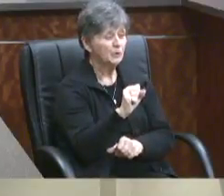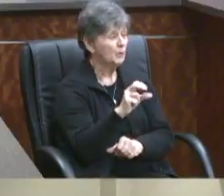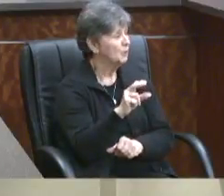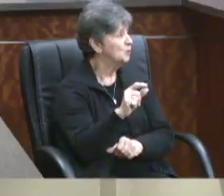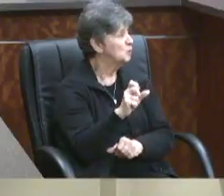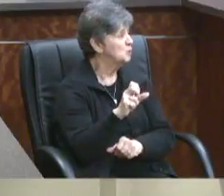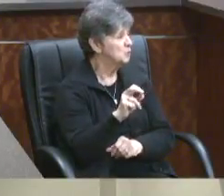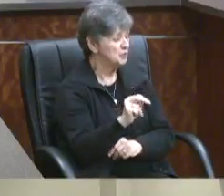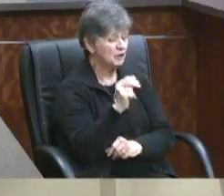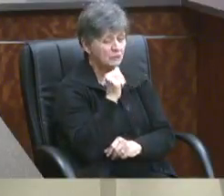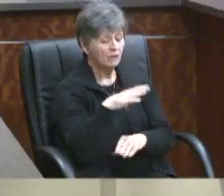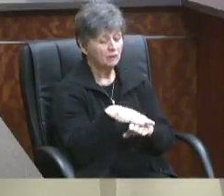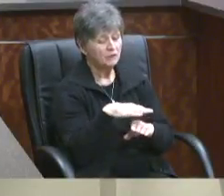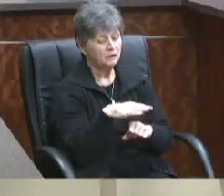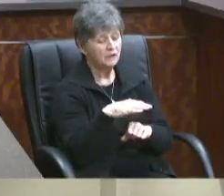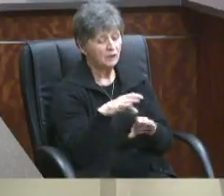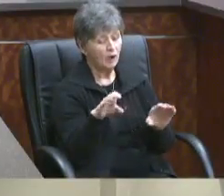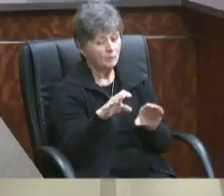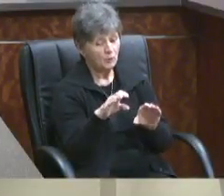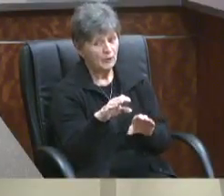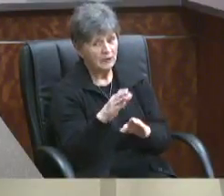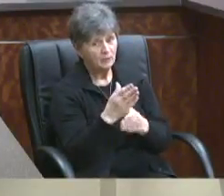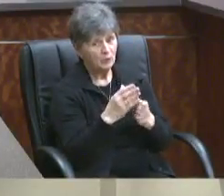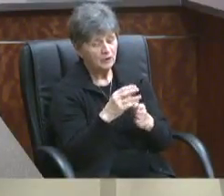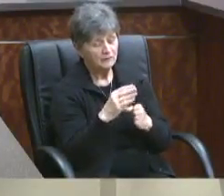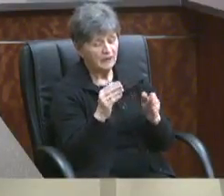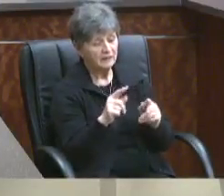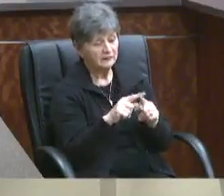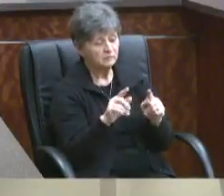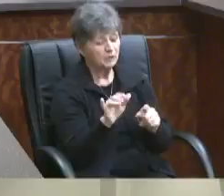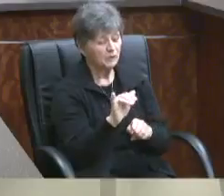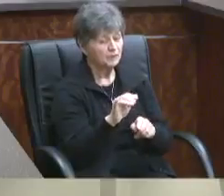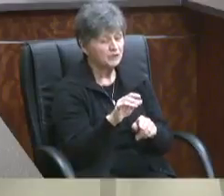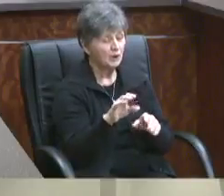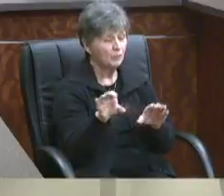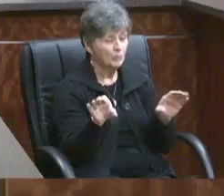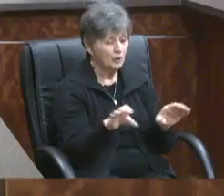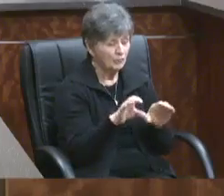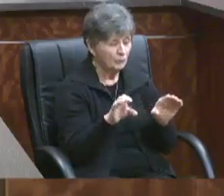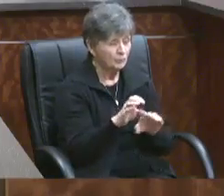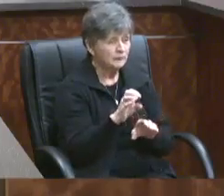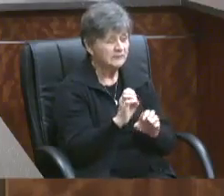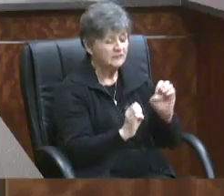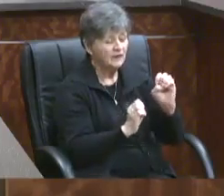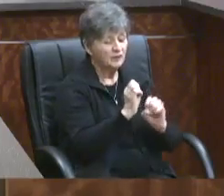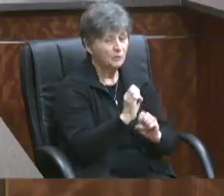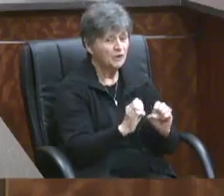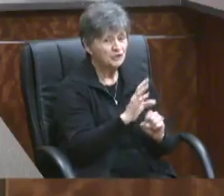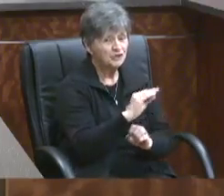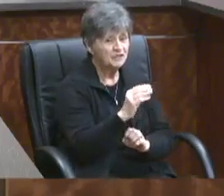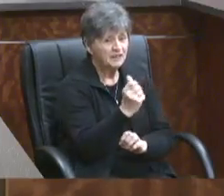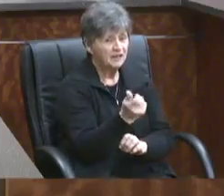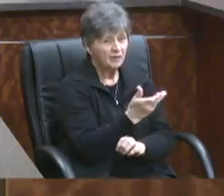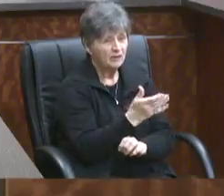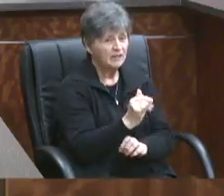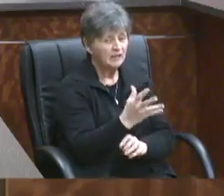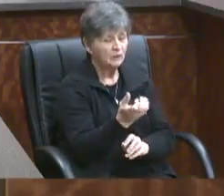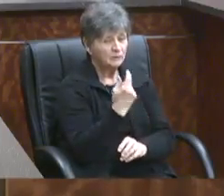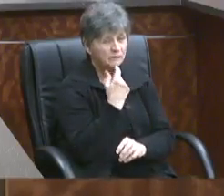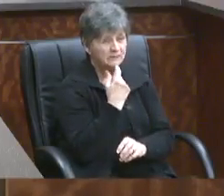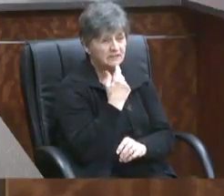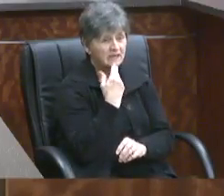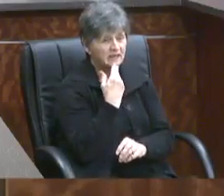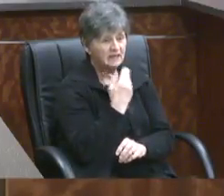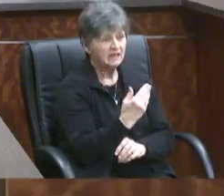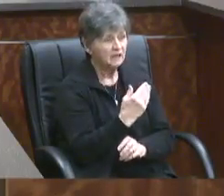operating side of the House, but also performance evaluations and everything else. I want to thank